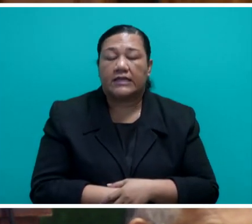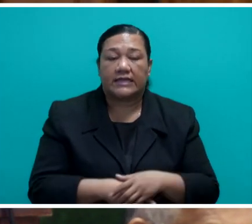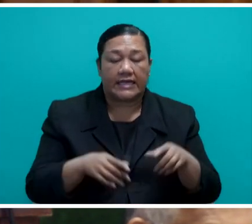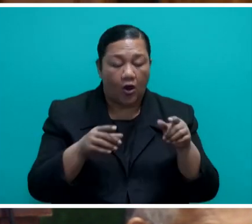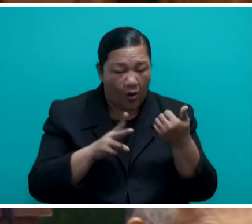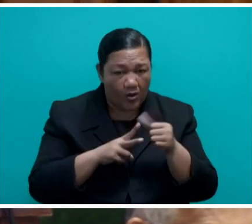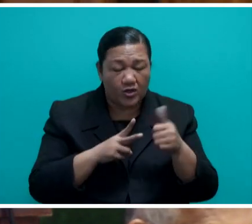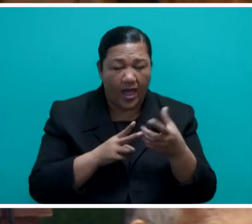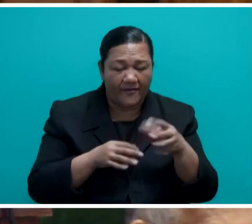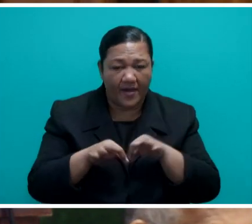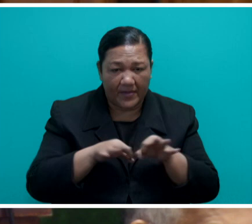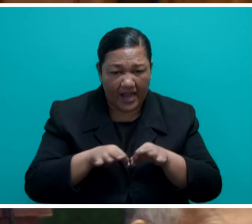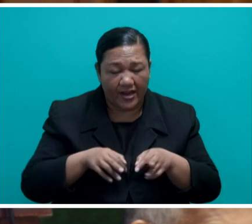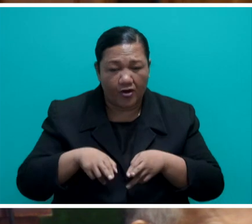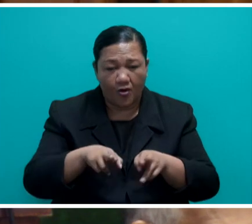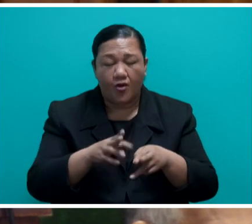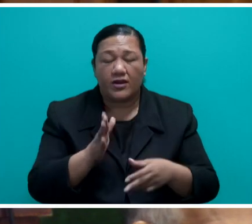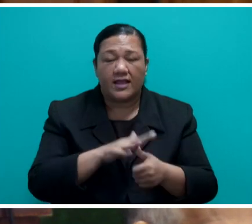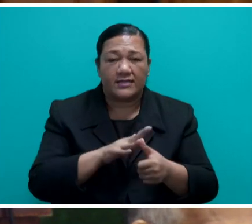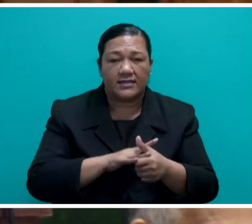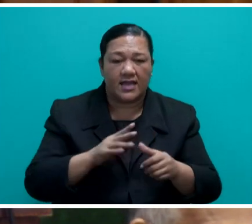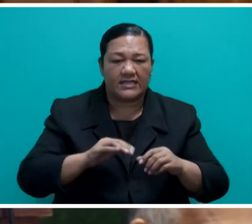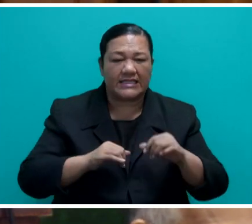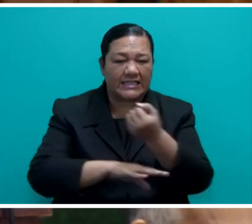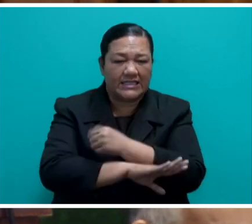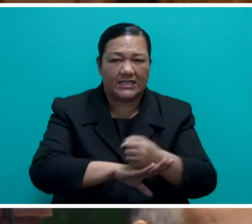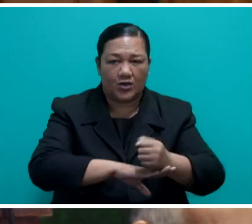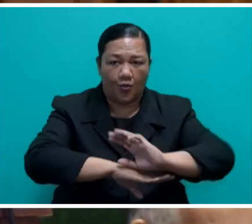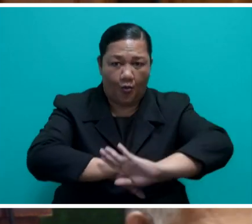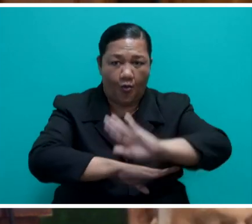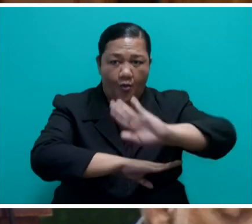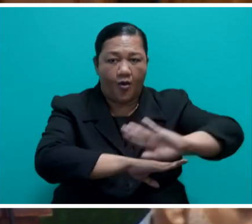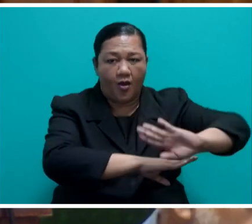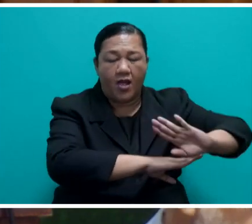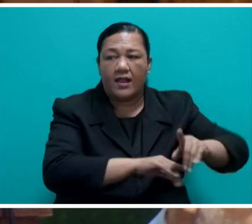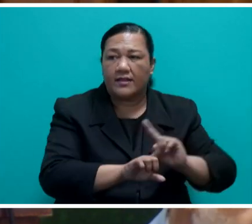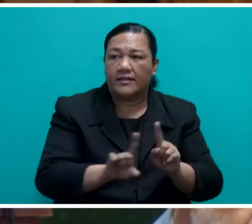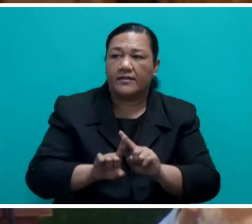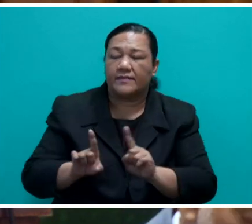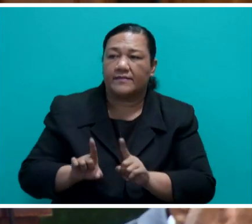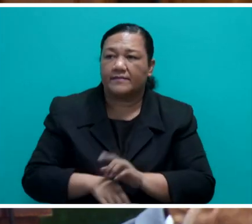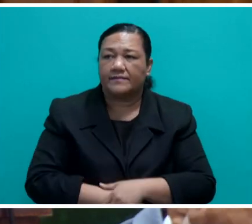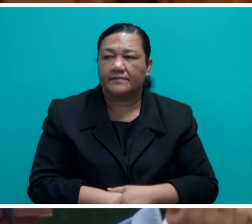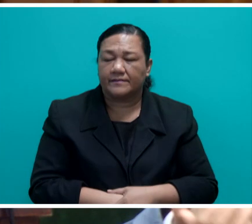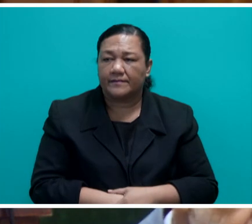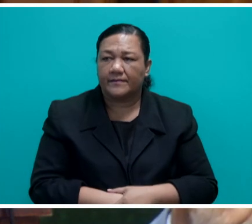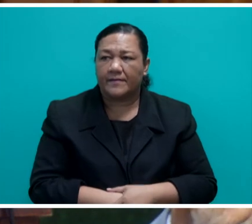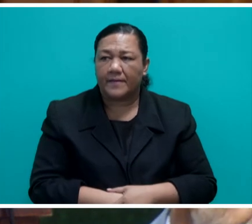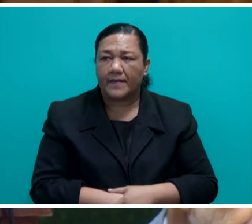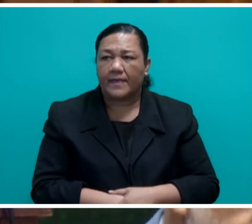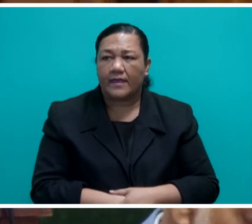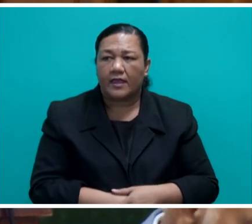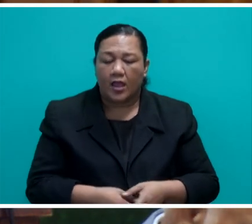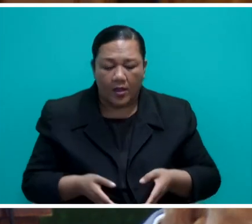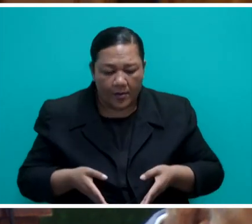access roads, culvert crossings, main drains, and outfall structures including floodgates, floodgates, and